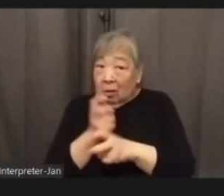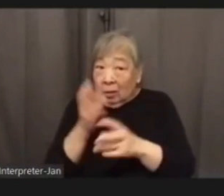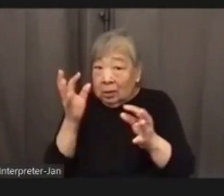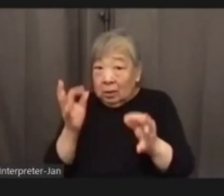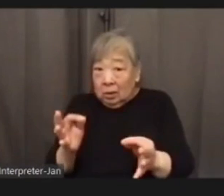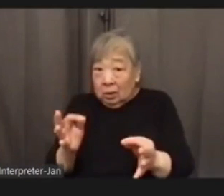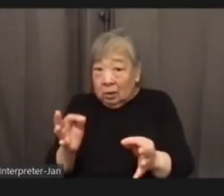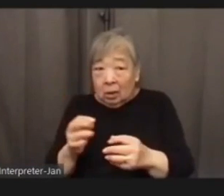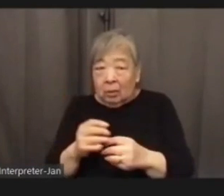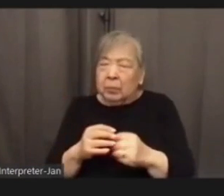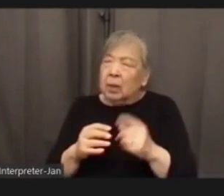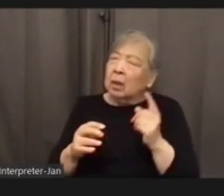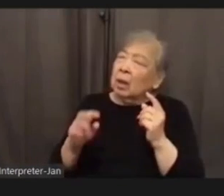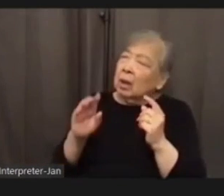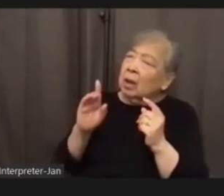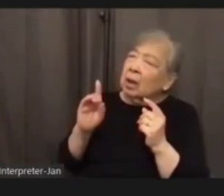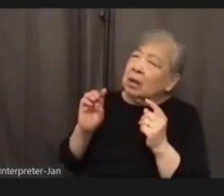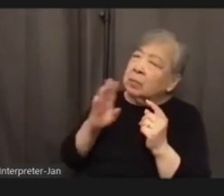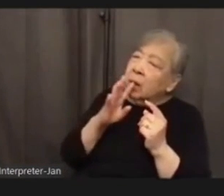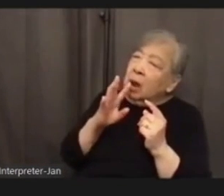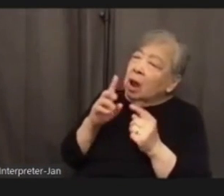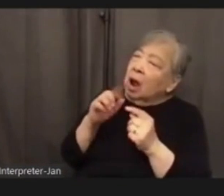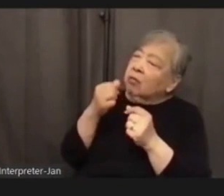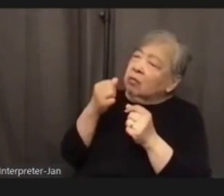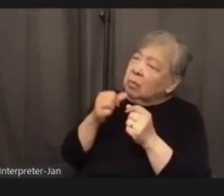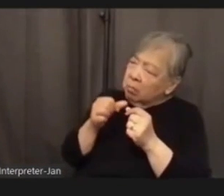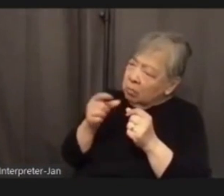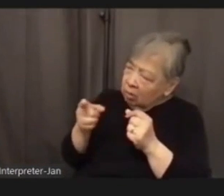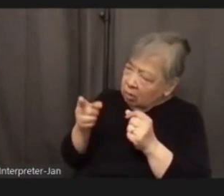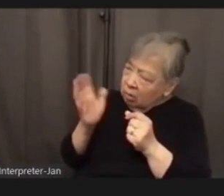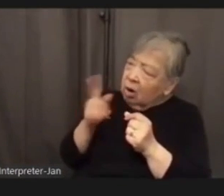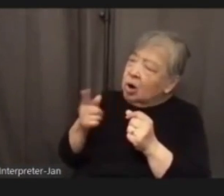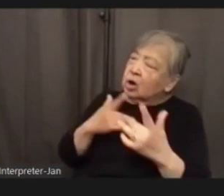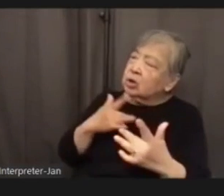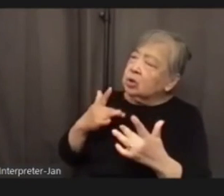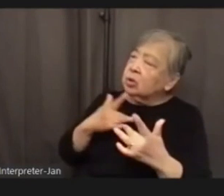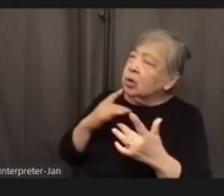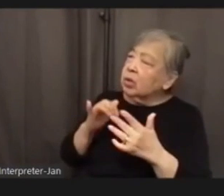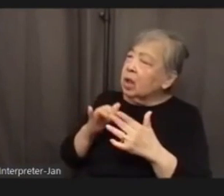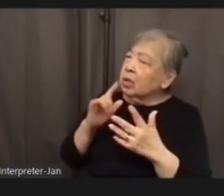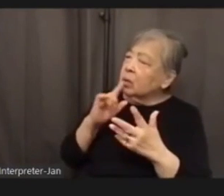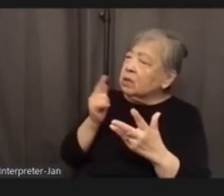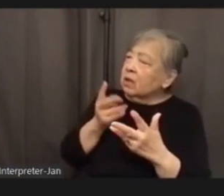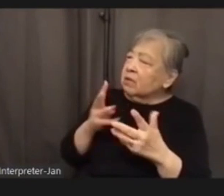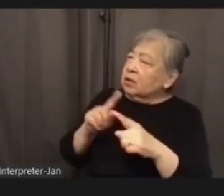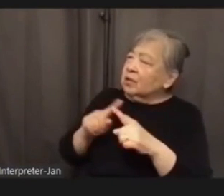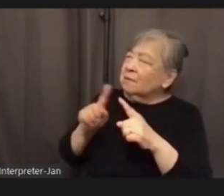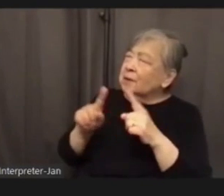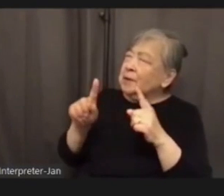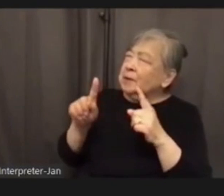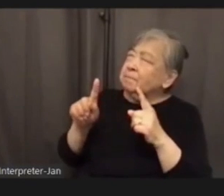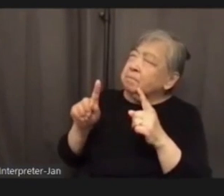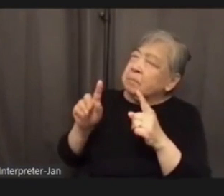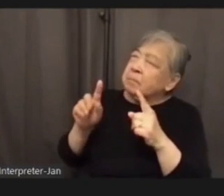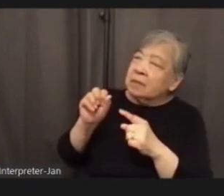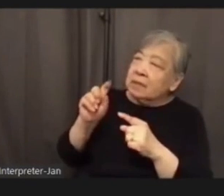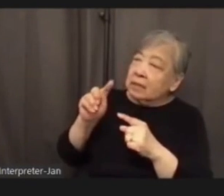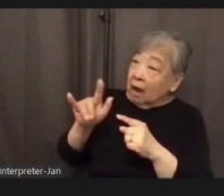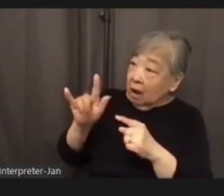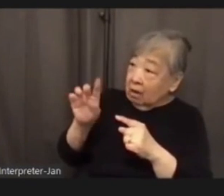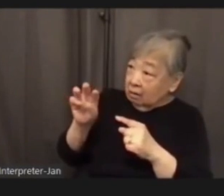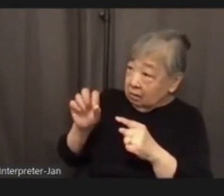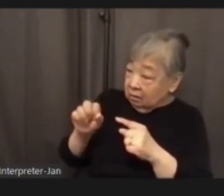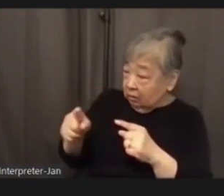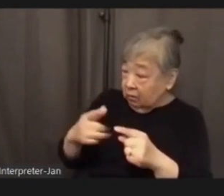sure. And I remember that you were initially a little concerned about that there are a number of different musical styles, you know, that you